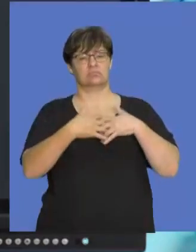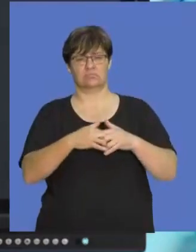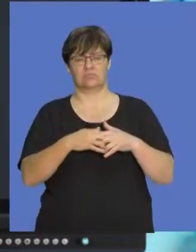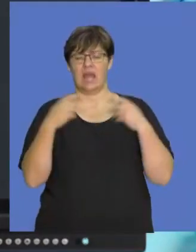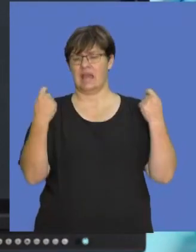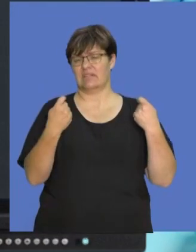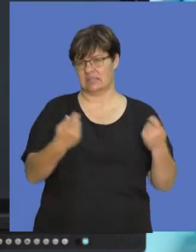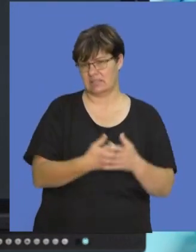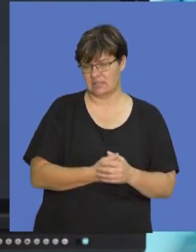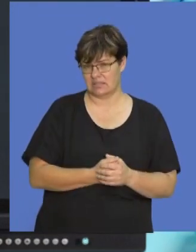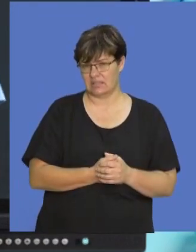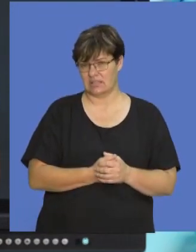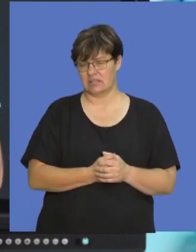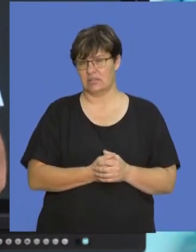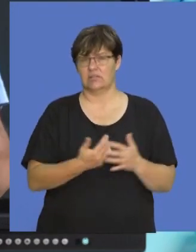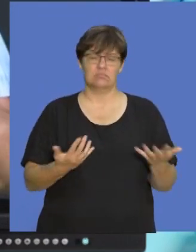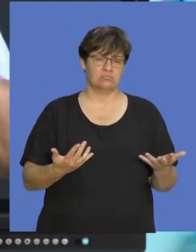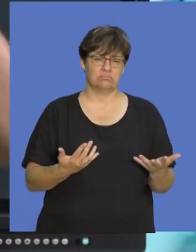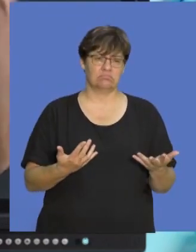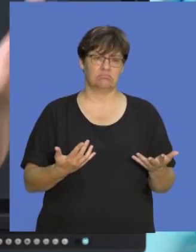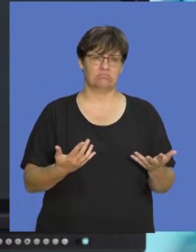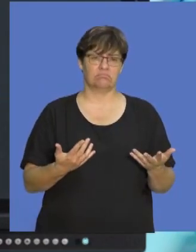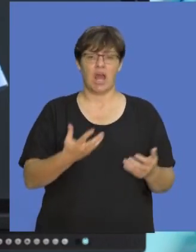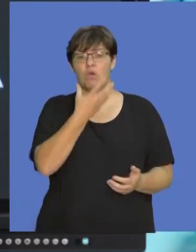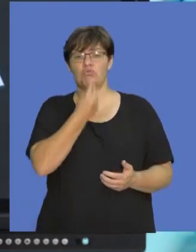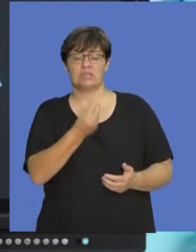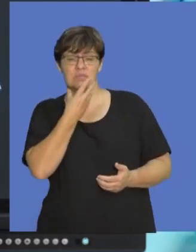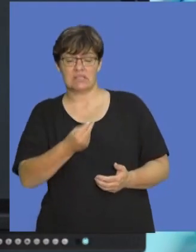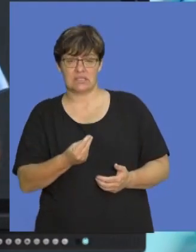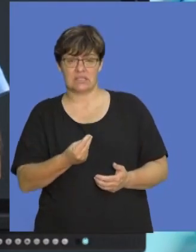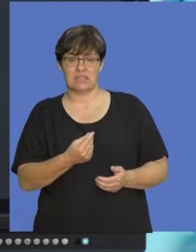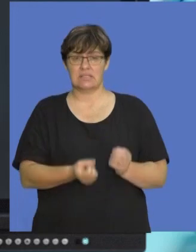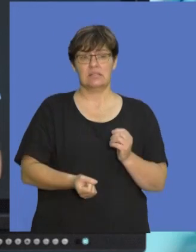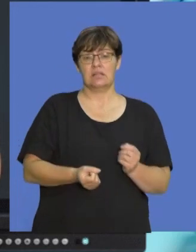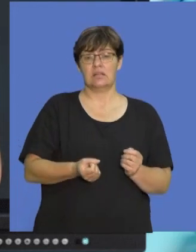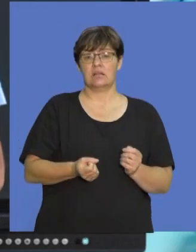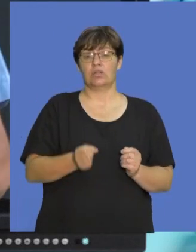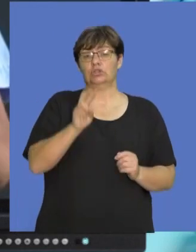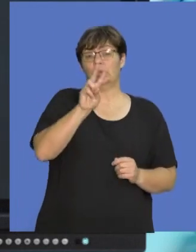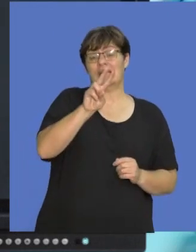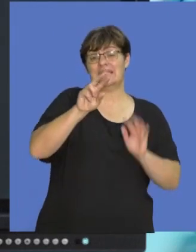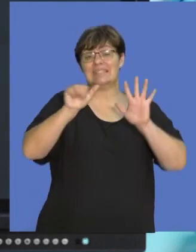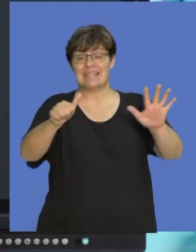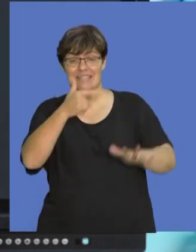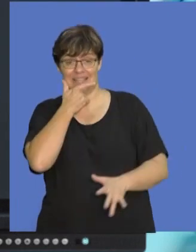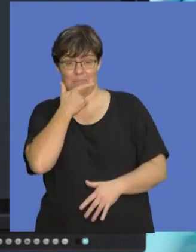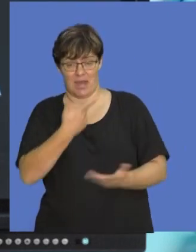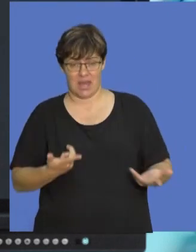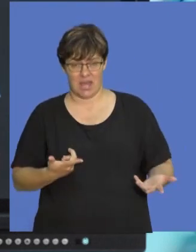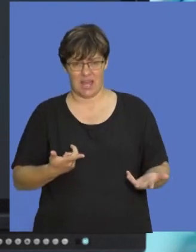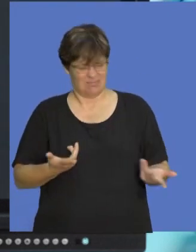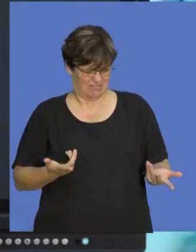some events like, let's celebrate Christmas on the 26th of